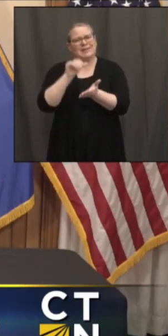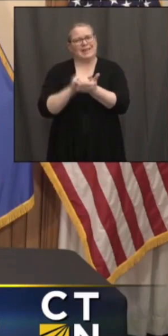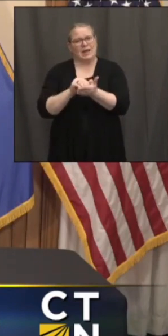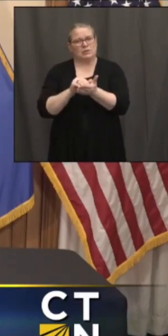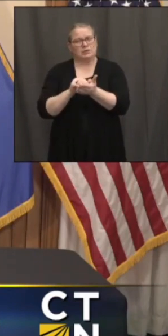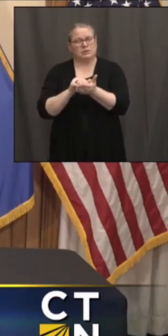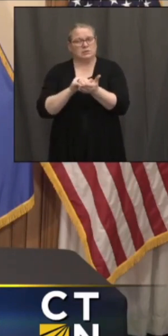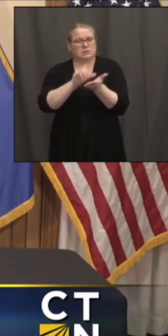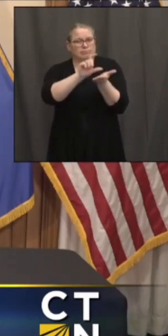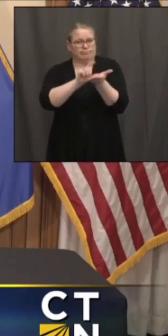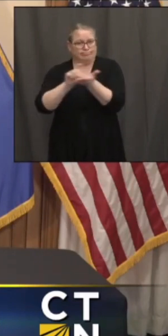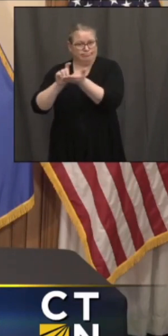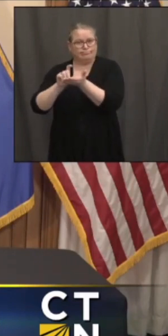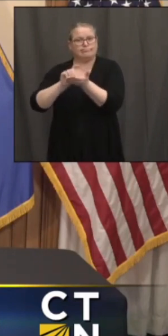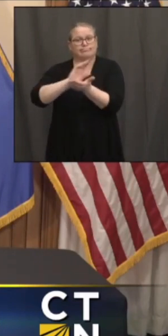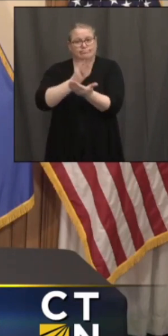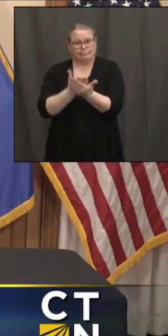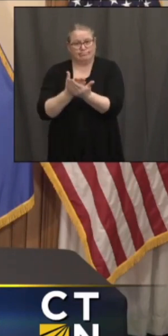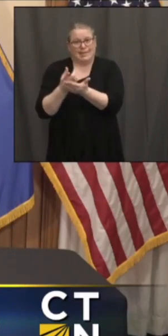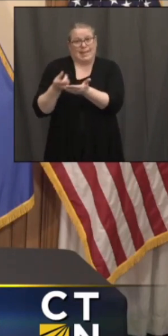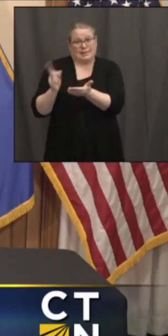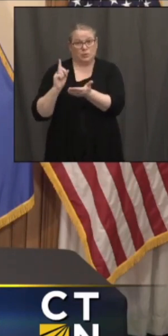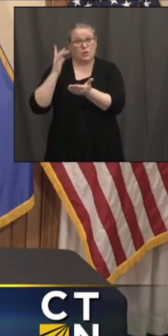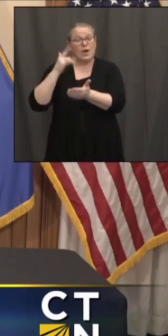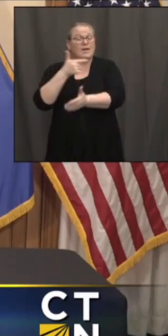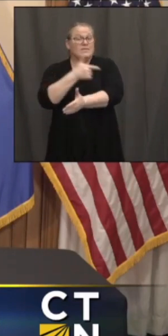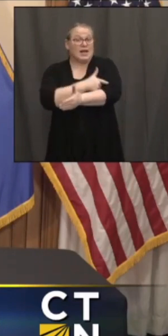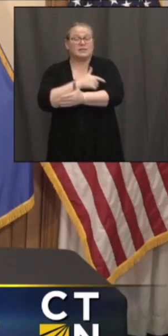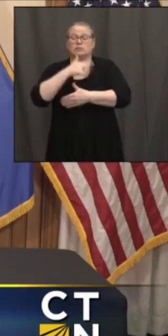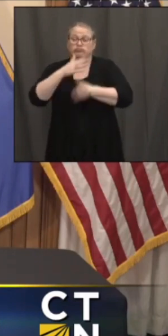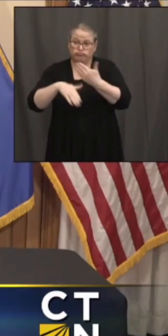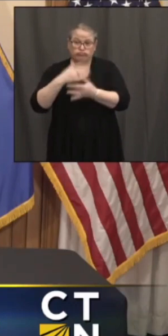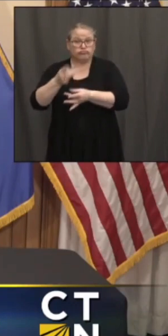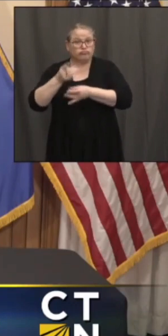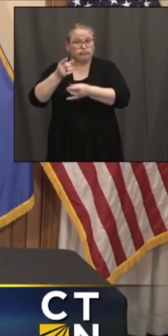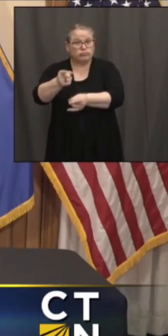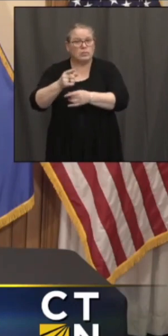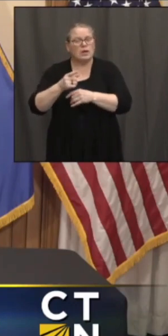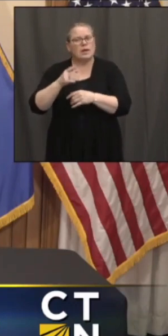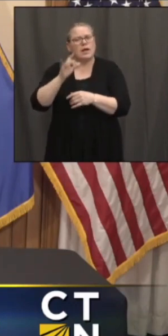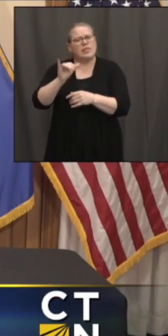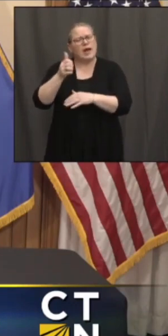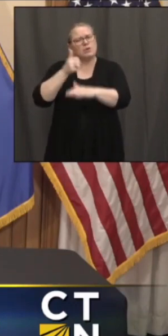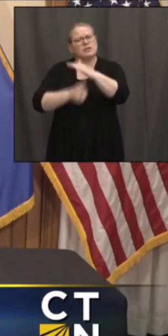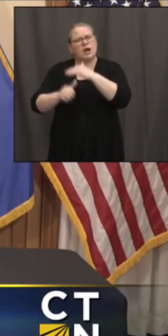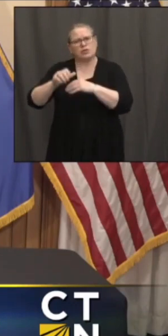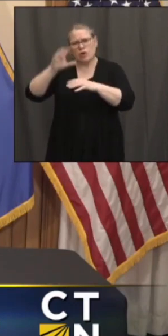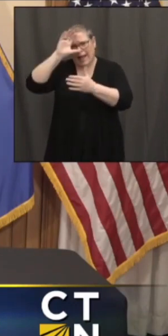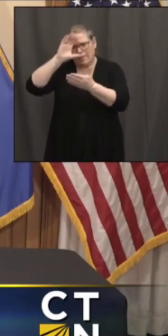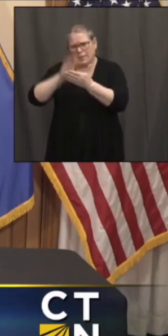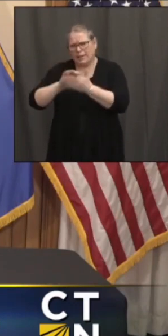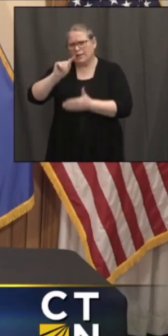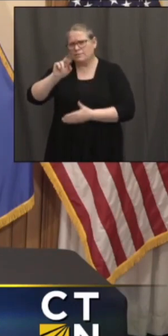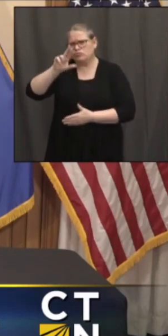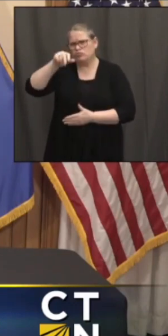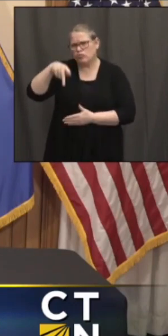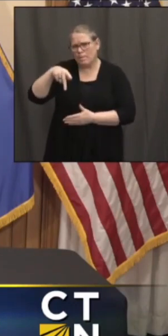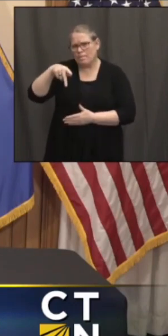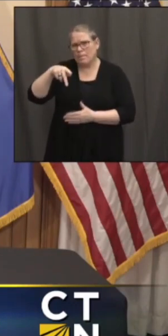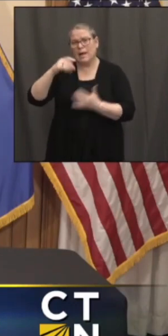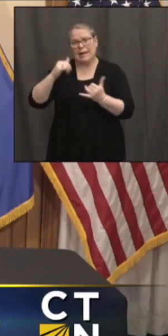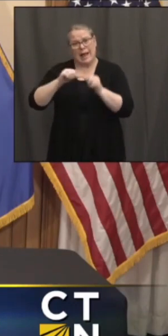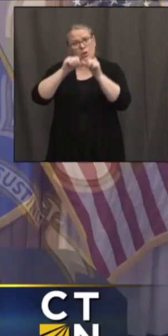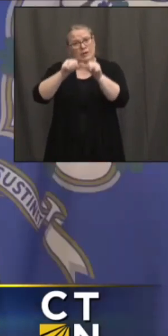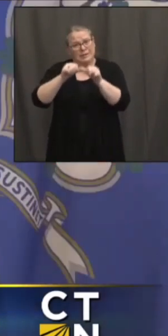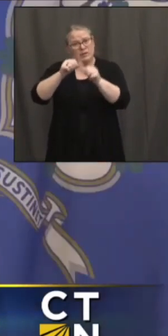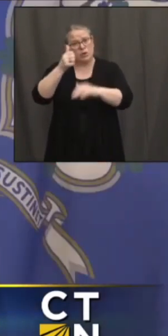its vaccine rollout has been going. I believe that incentive was under the Trump administration. Is it continuing under the Biden administration? I'm